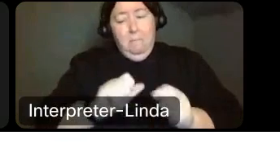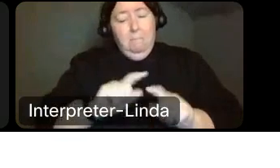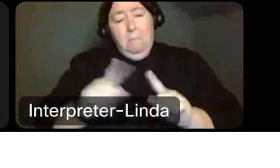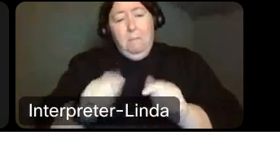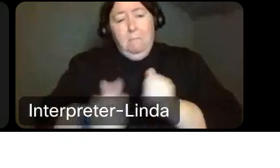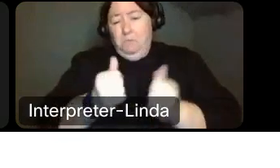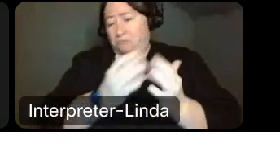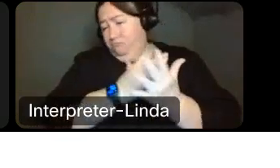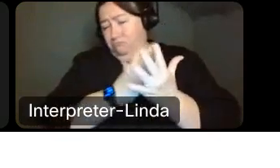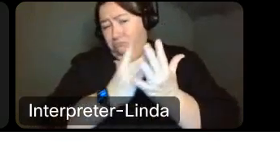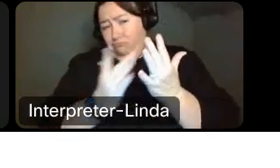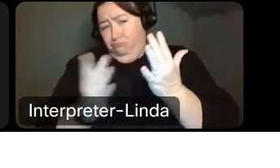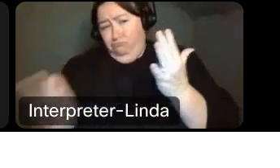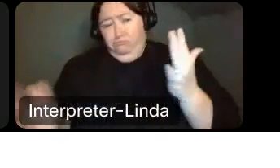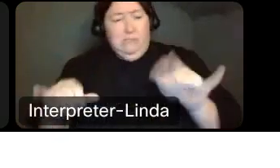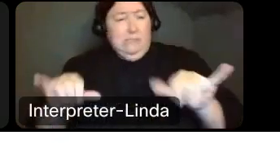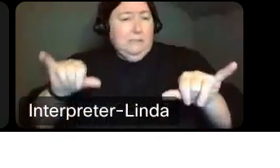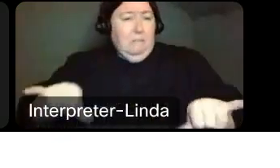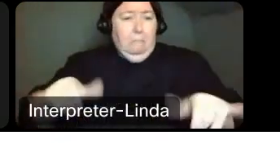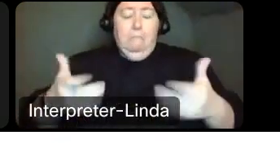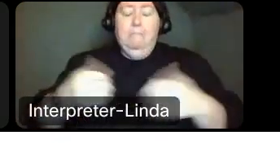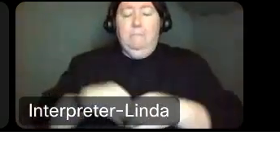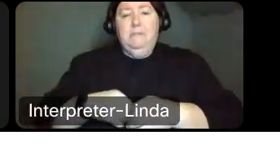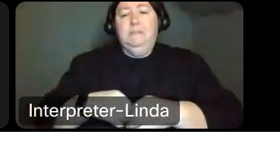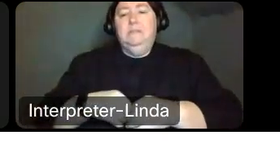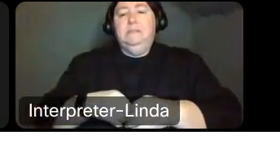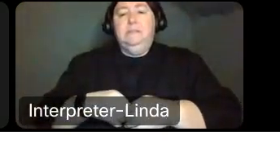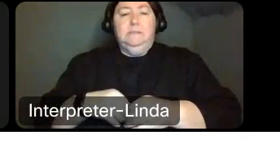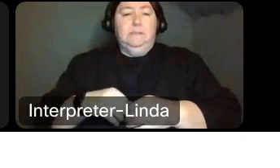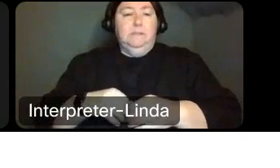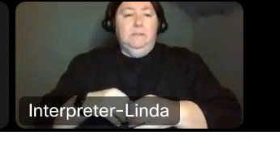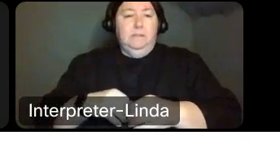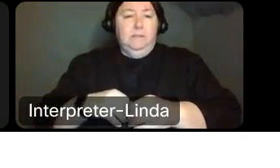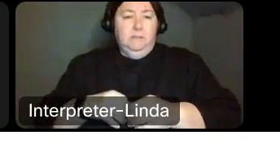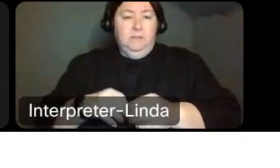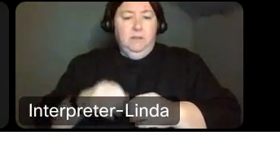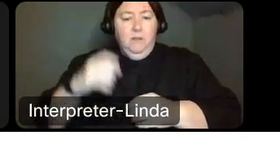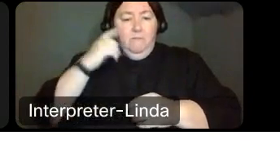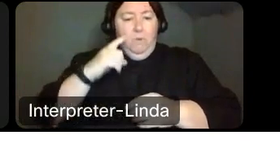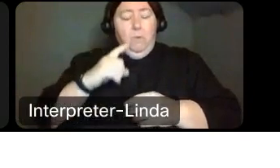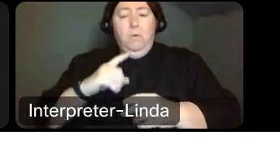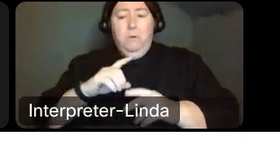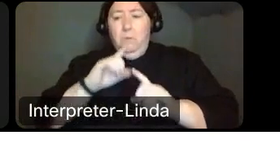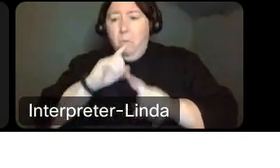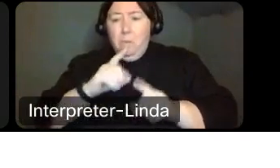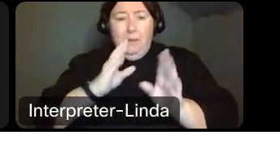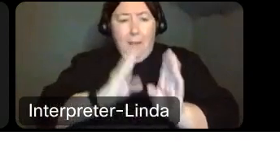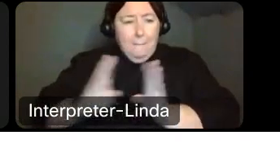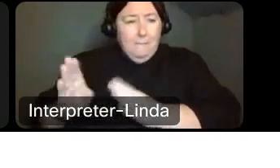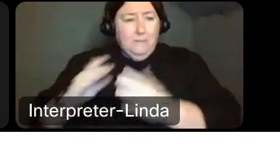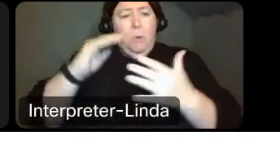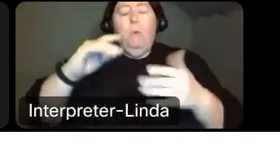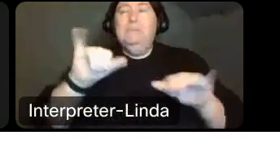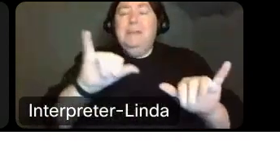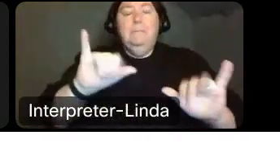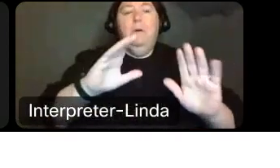that there's little in the way of changes, and that is also true for the ordering of the items in the survey. So it would be very similar to what you've done in